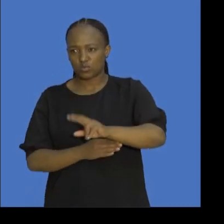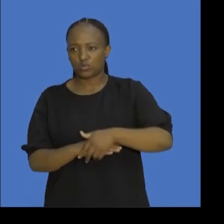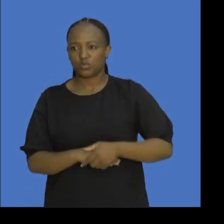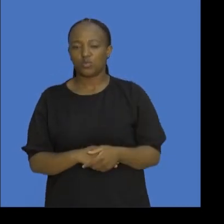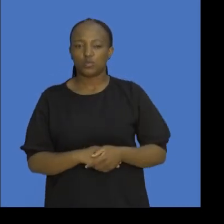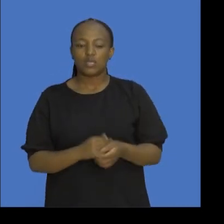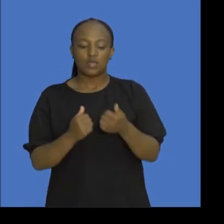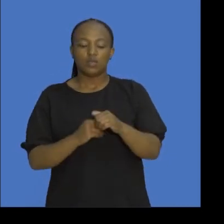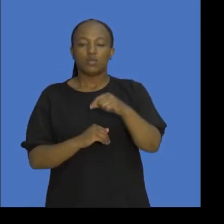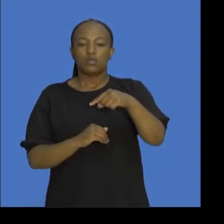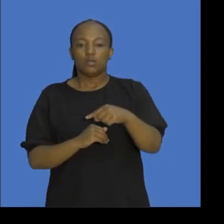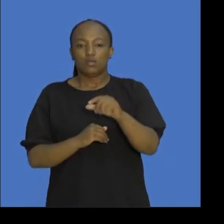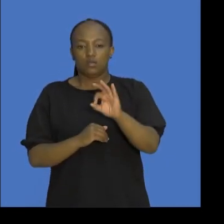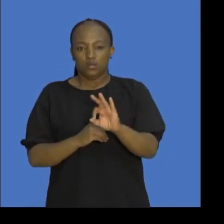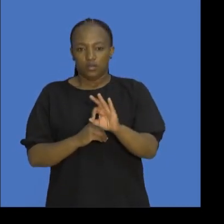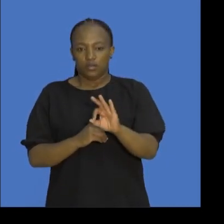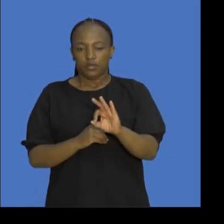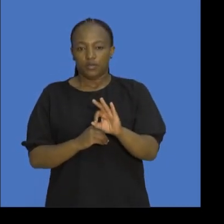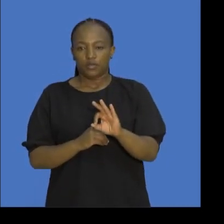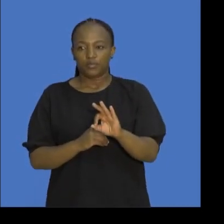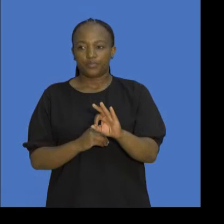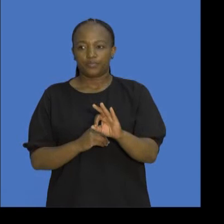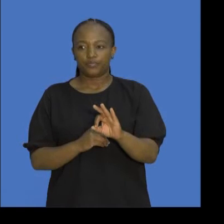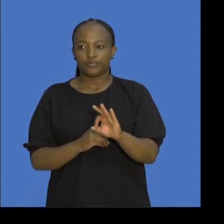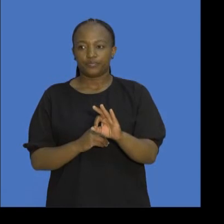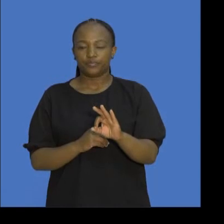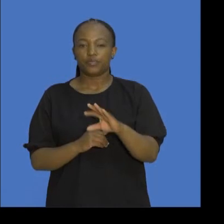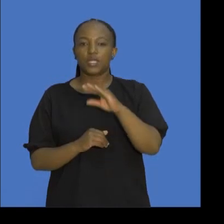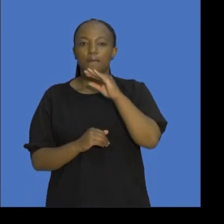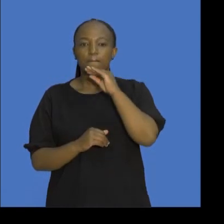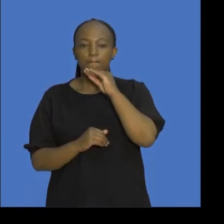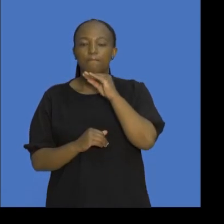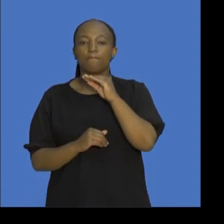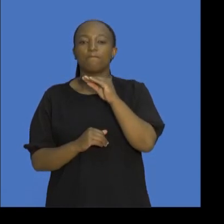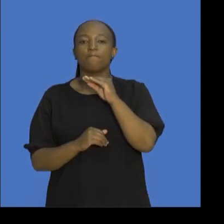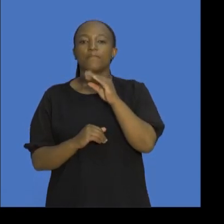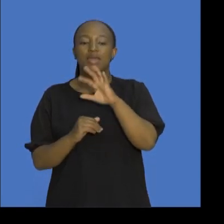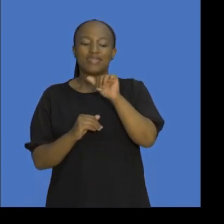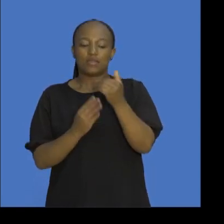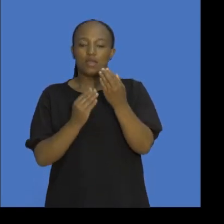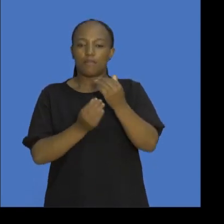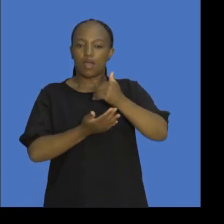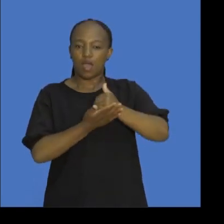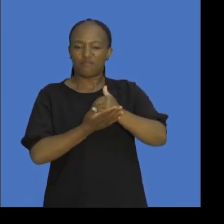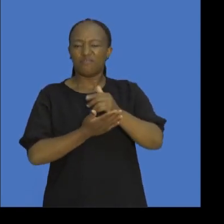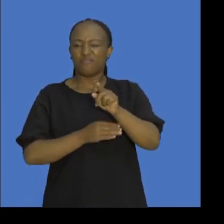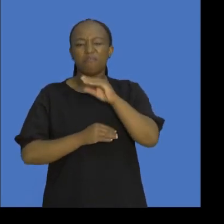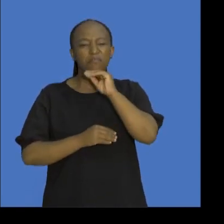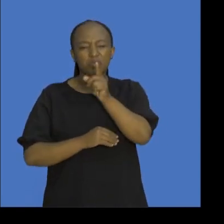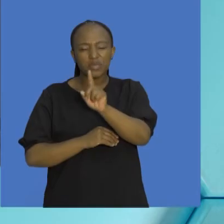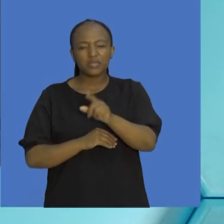The upper quartile, which is Q3, is the median of the upper half value of the